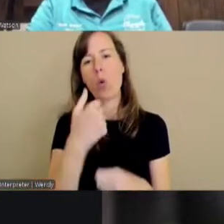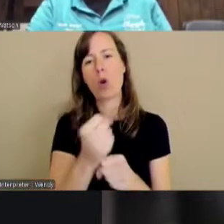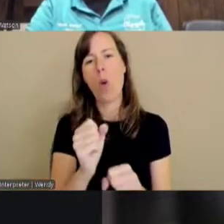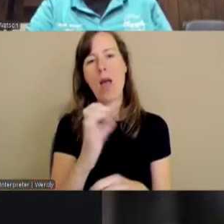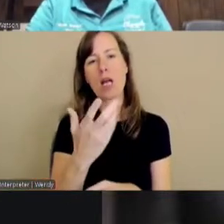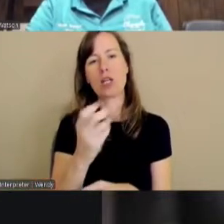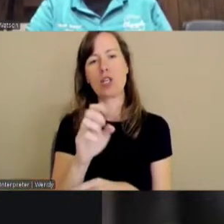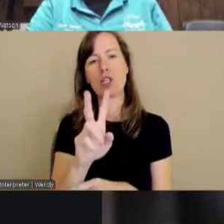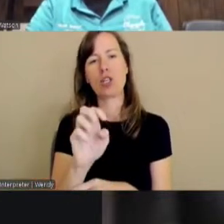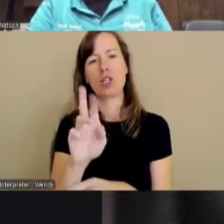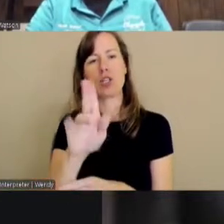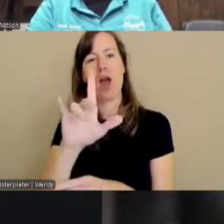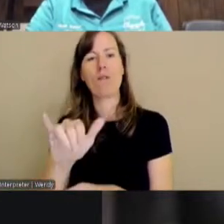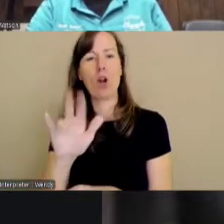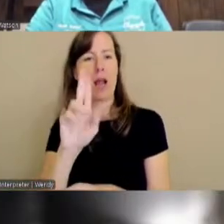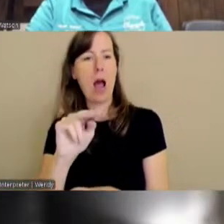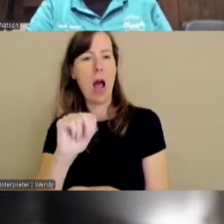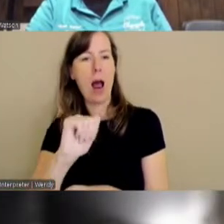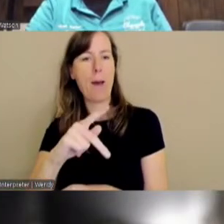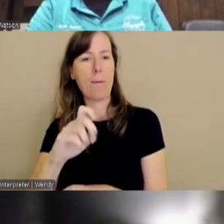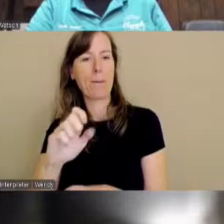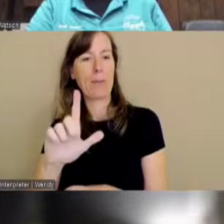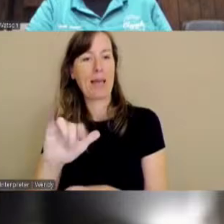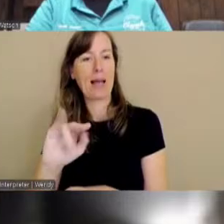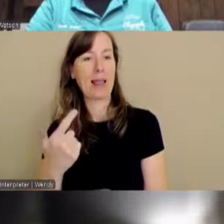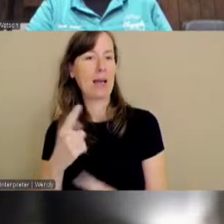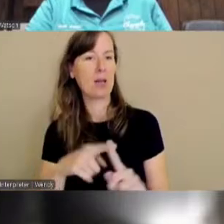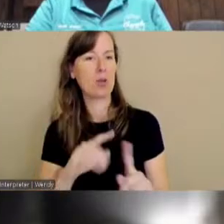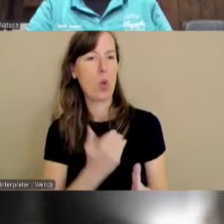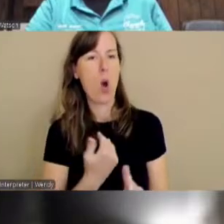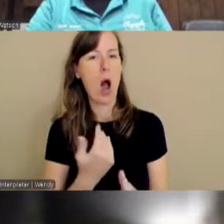our commercial, tenants.